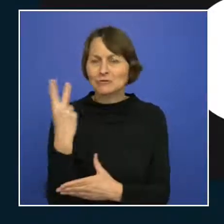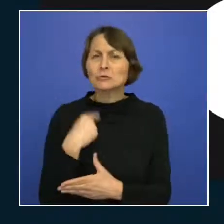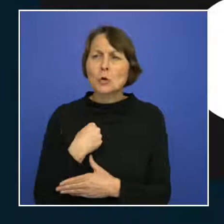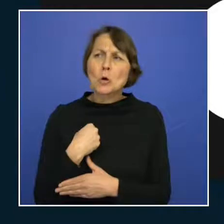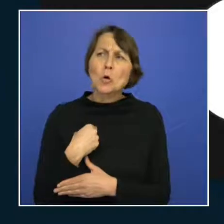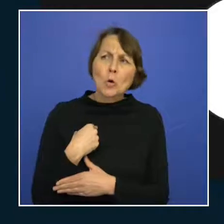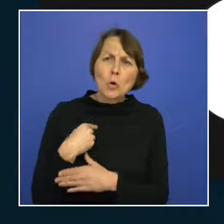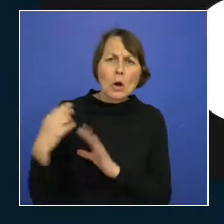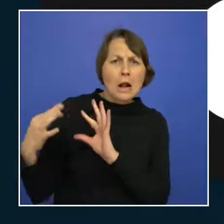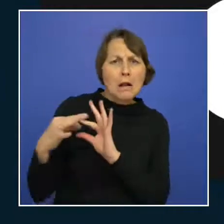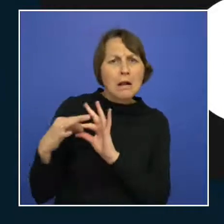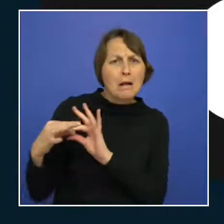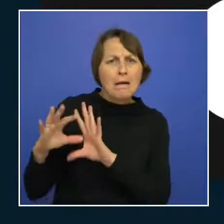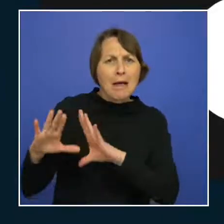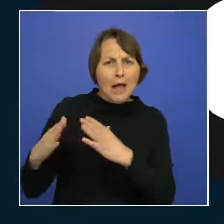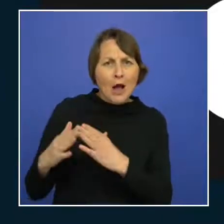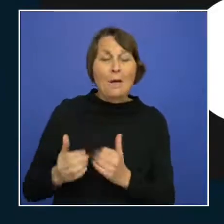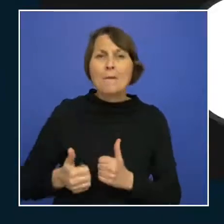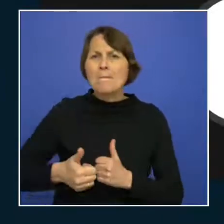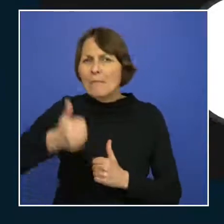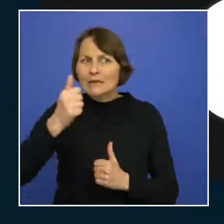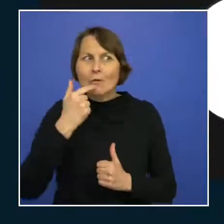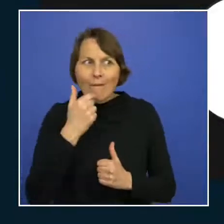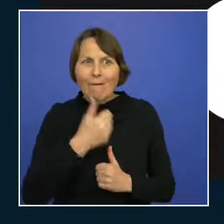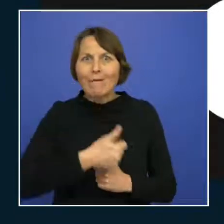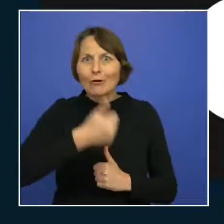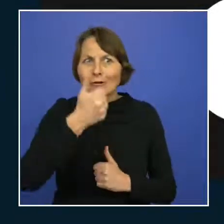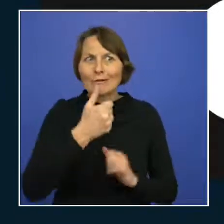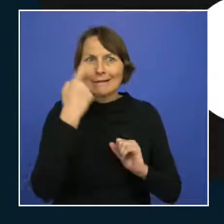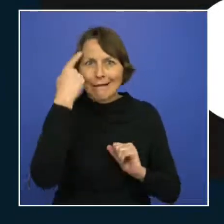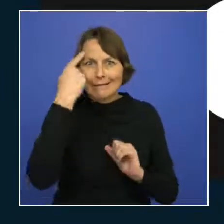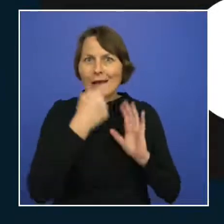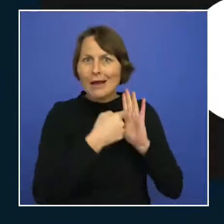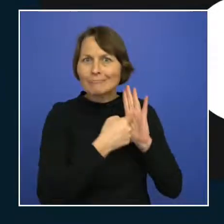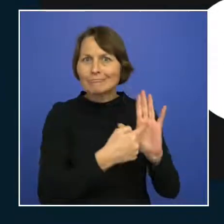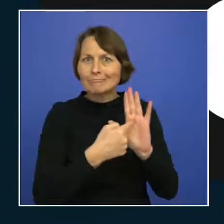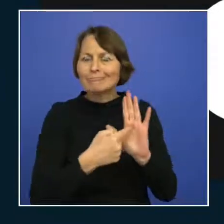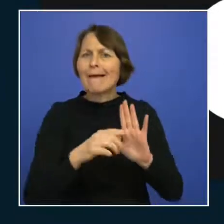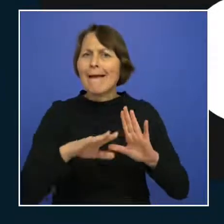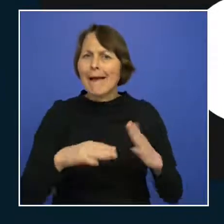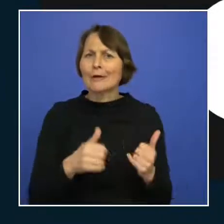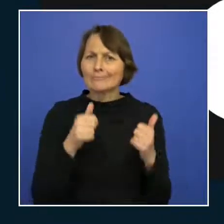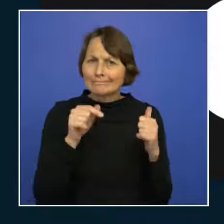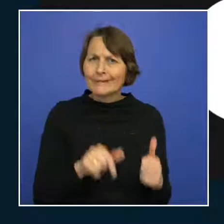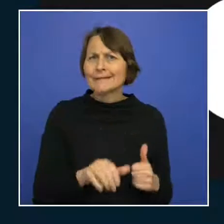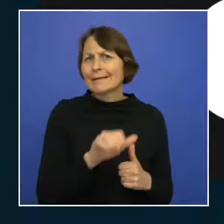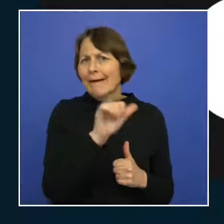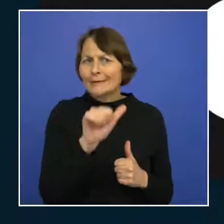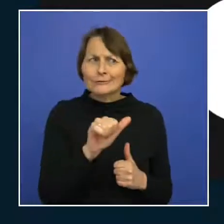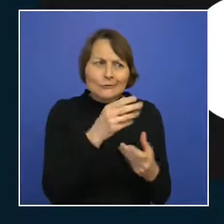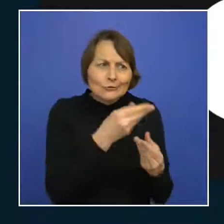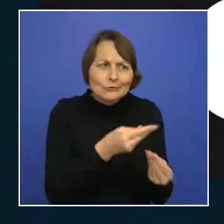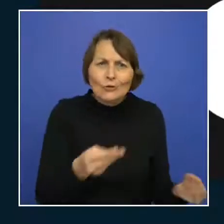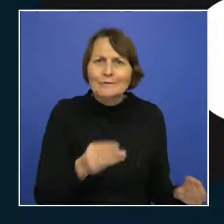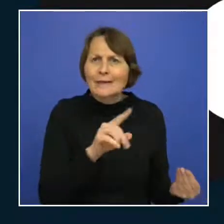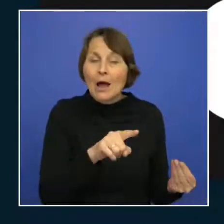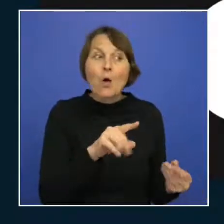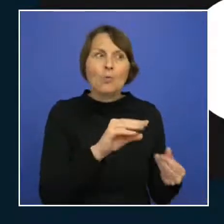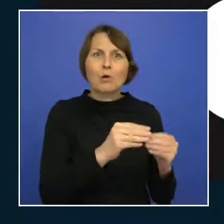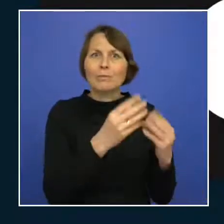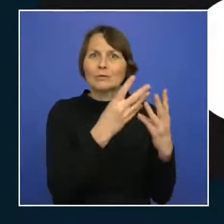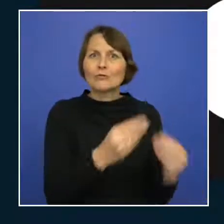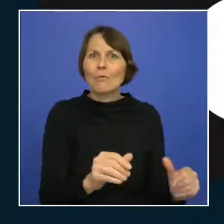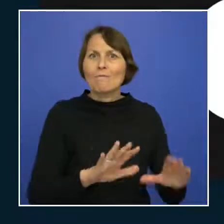talk about the best practices, why you would want to use certain Azure services for some certain problems that you encounter while deploying